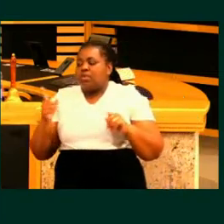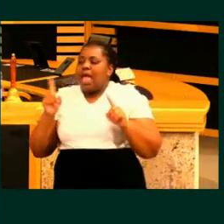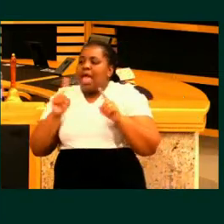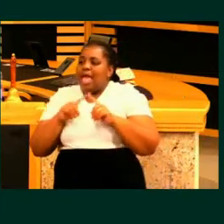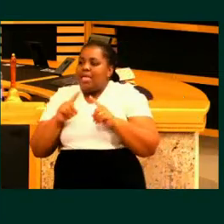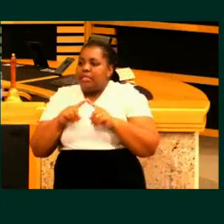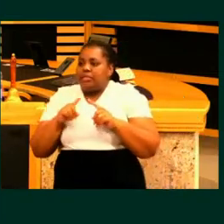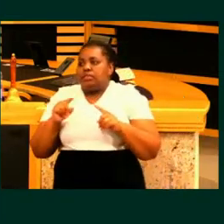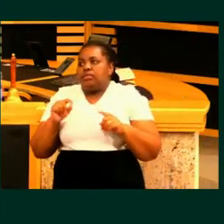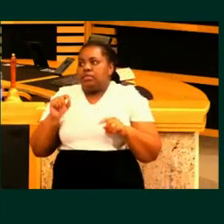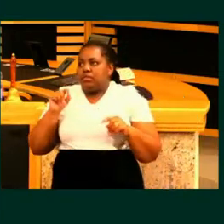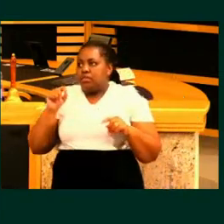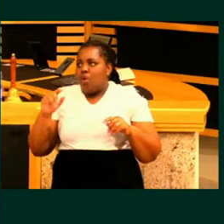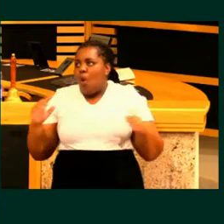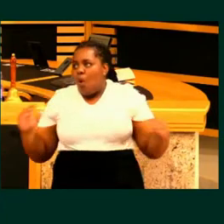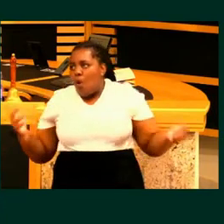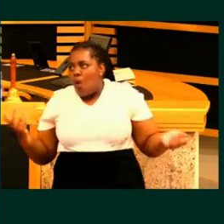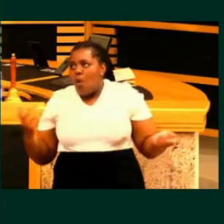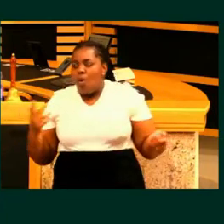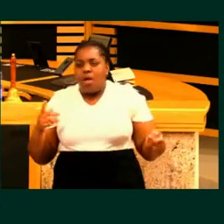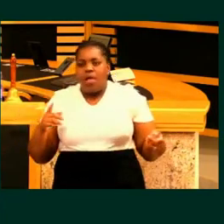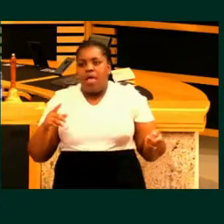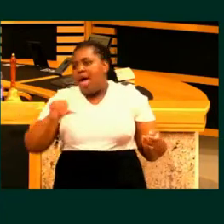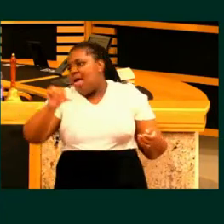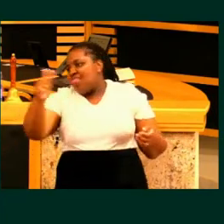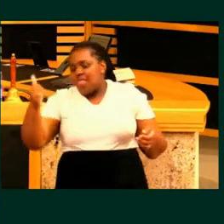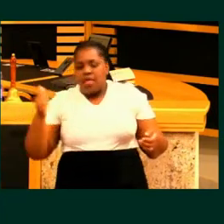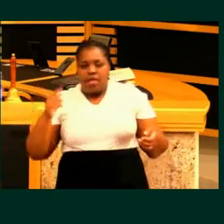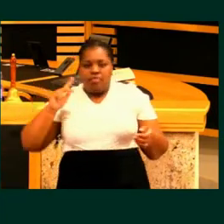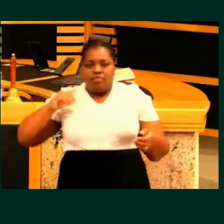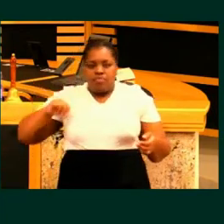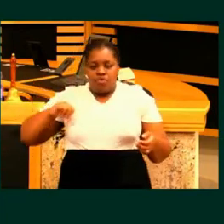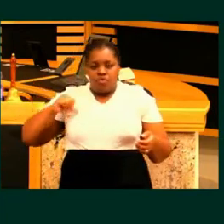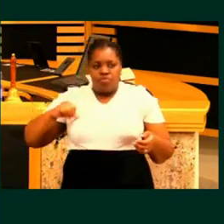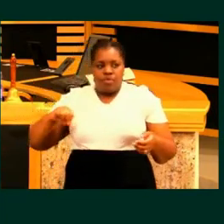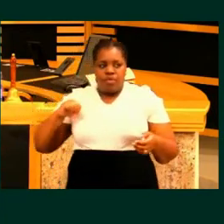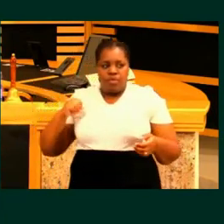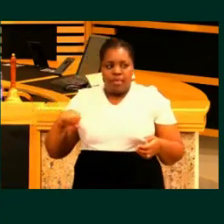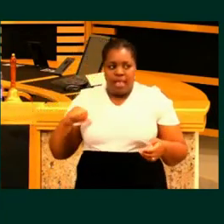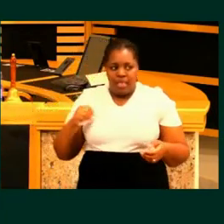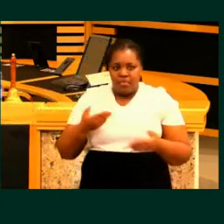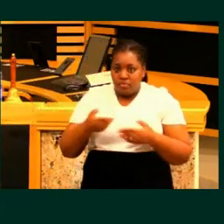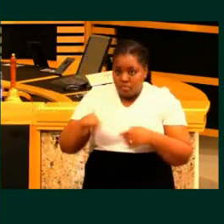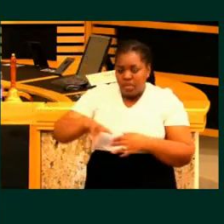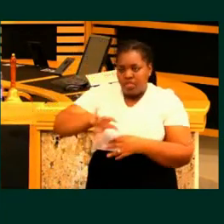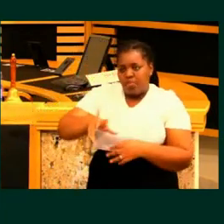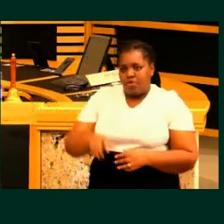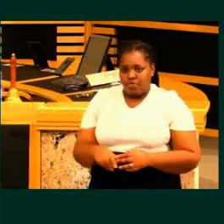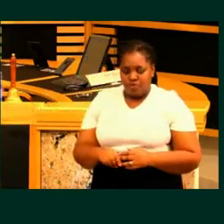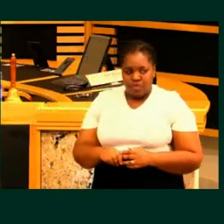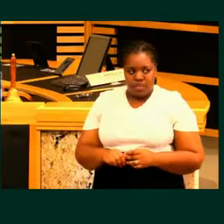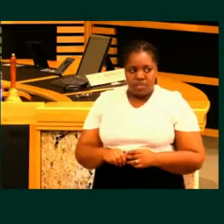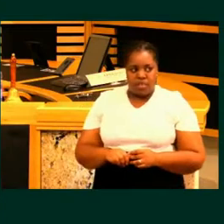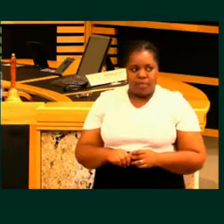pilot or in in in other municipalities across this uh province